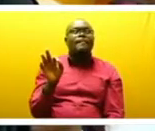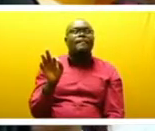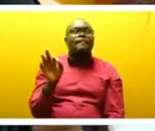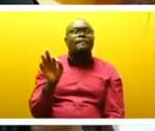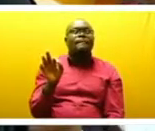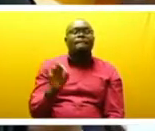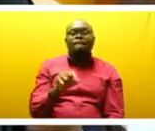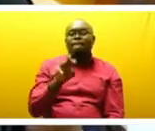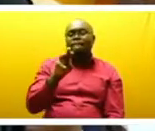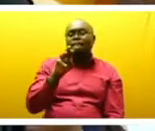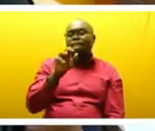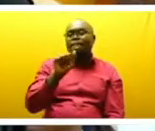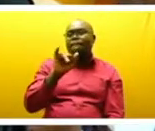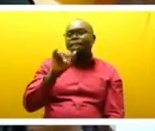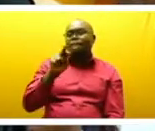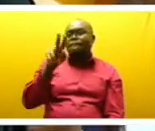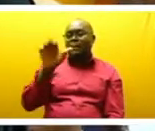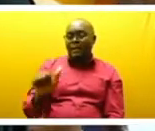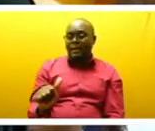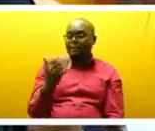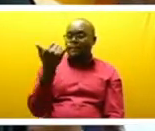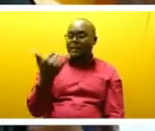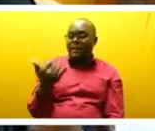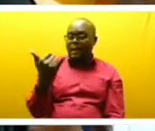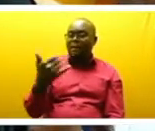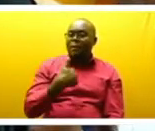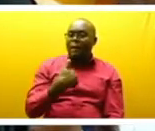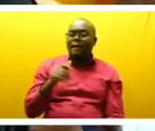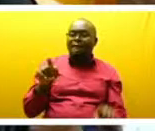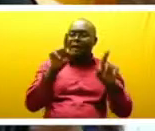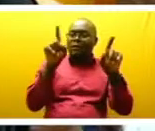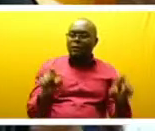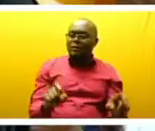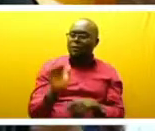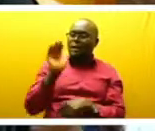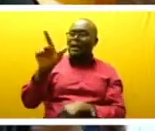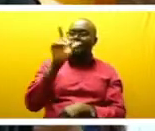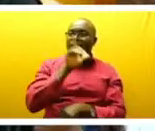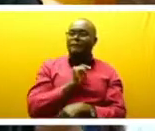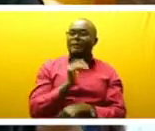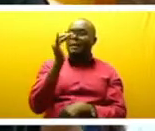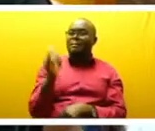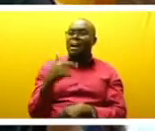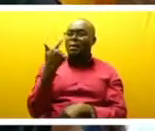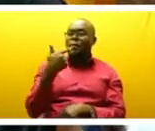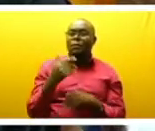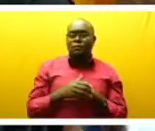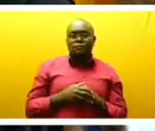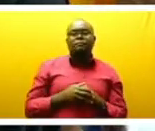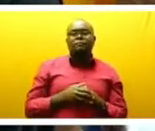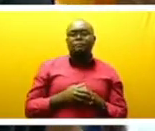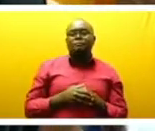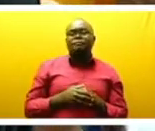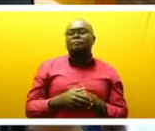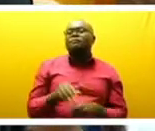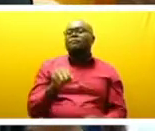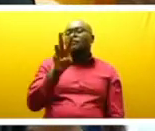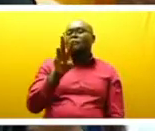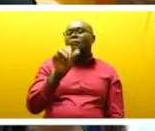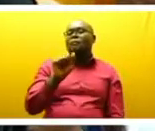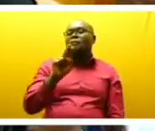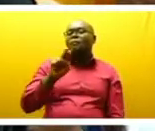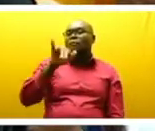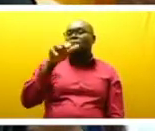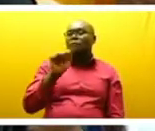Maina. Now, there was a question raised by Justice Dr. Onjala, and